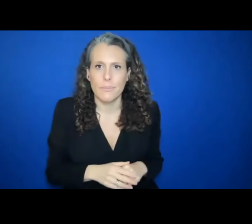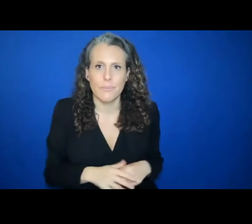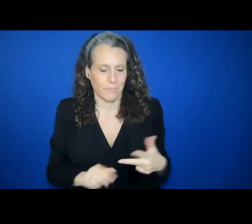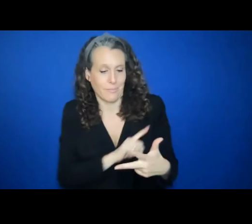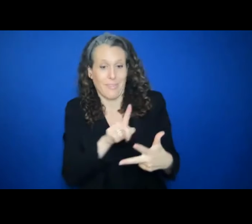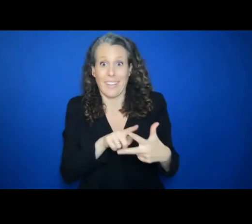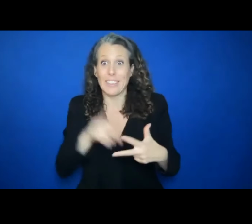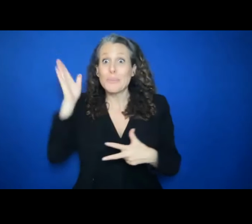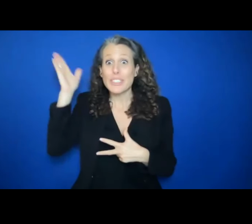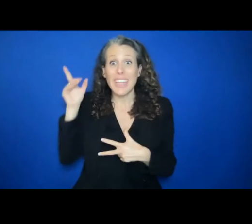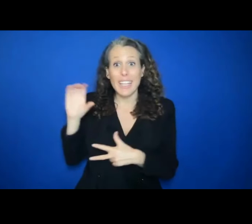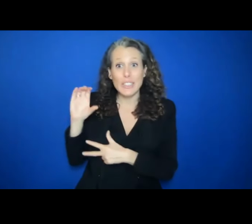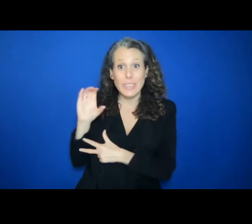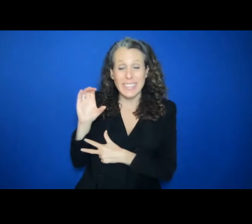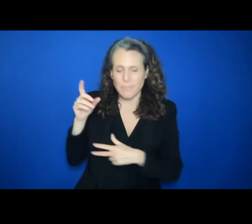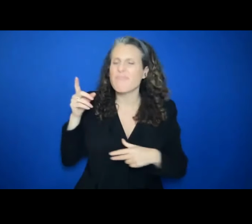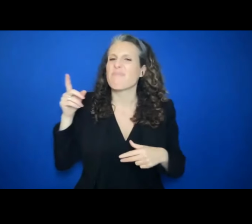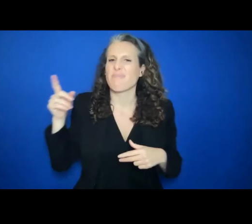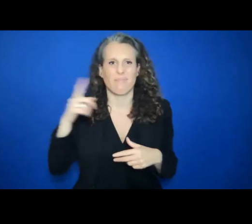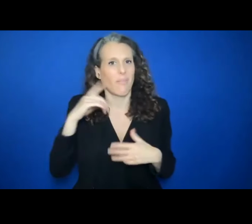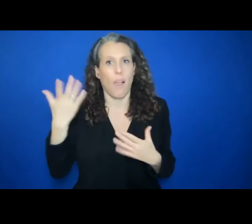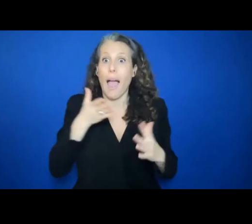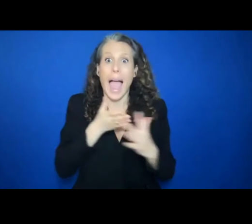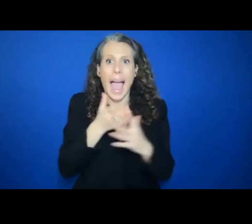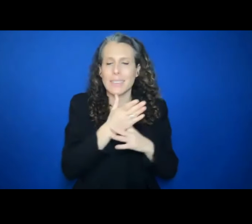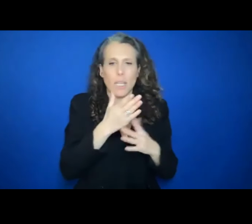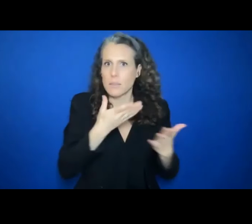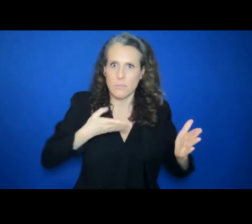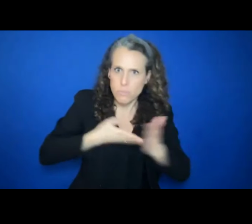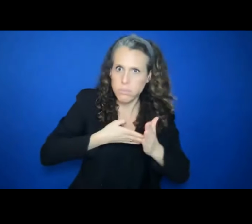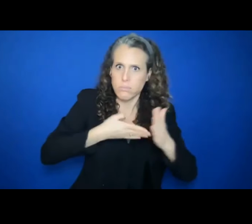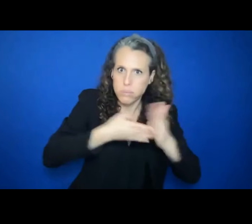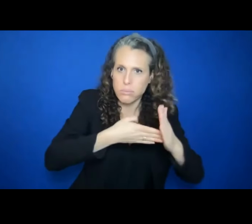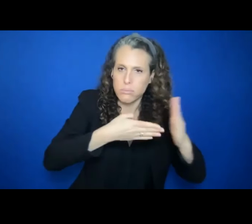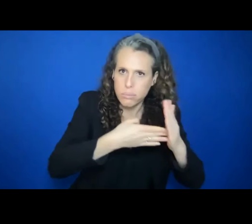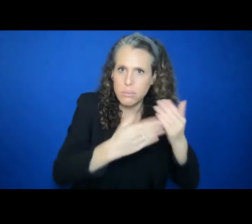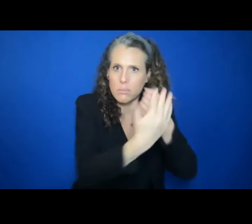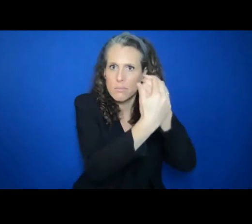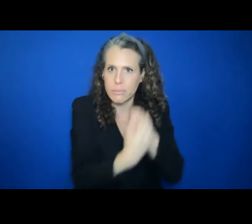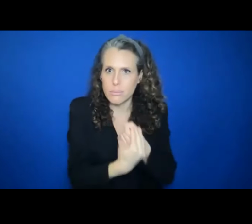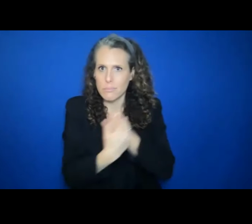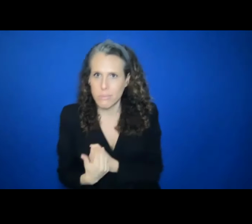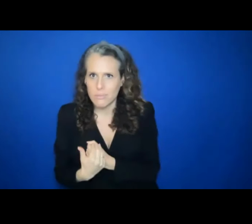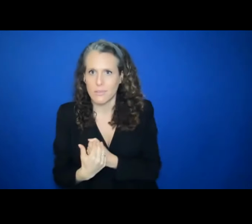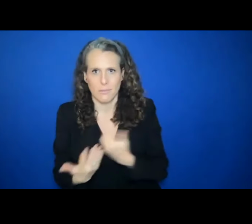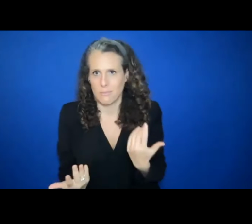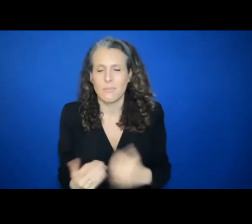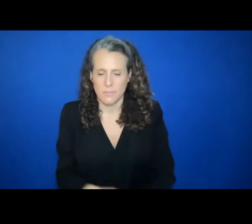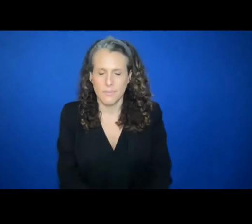access to fair access to technology, which is denying people, but say disempowering